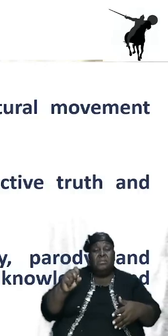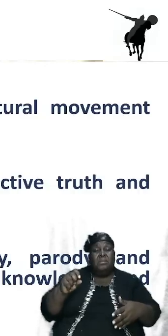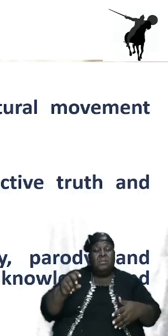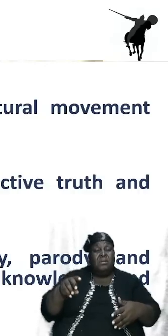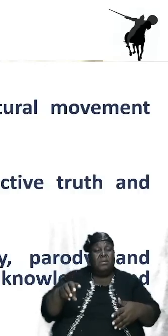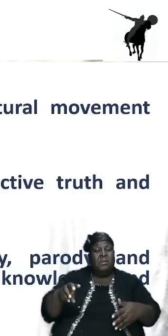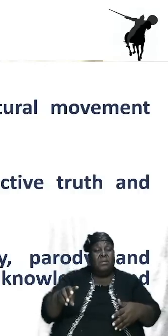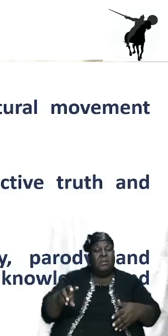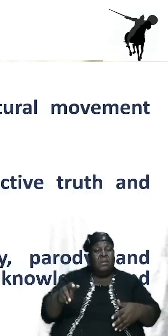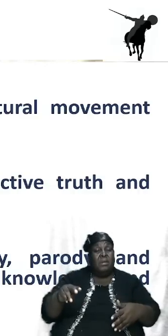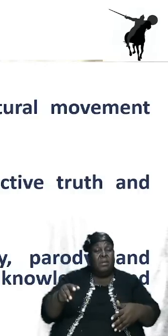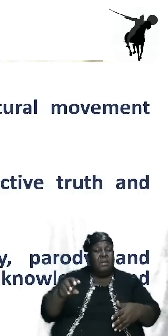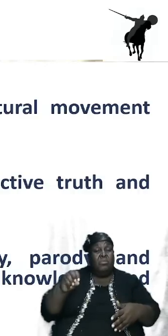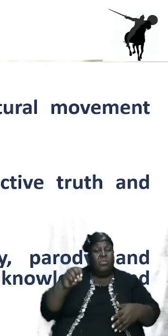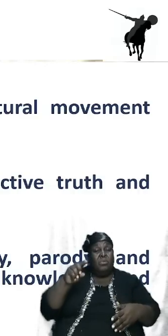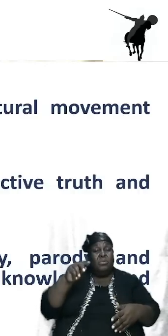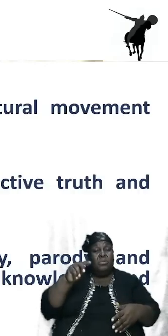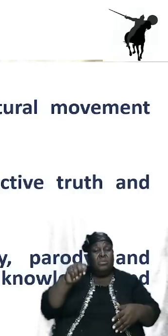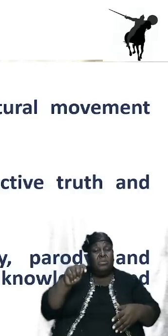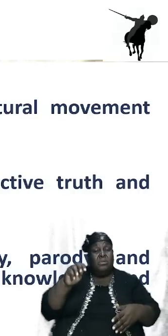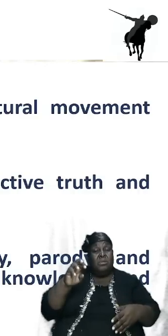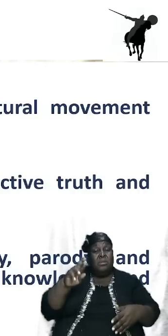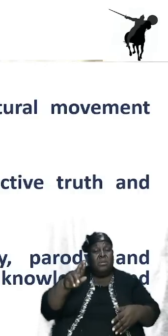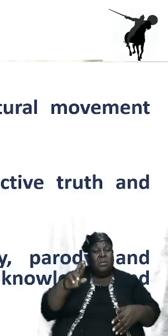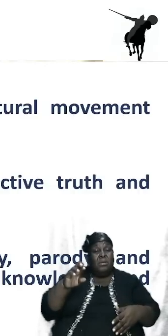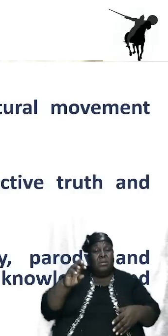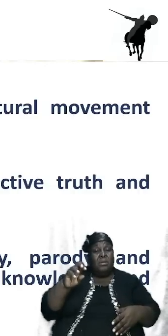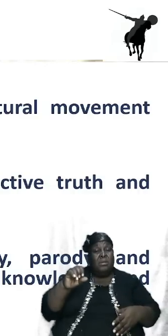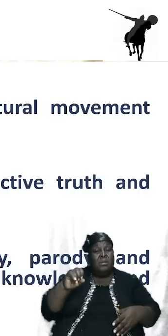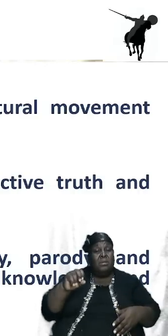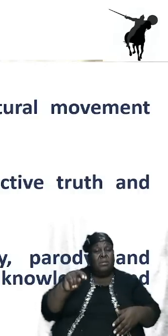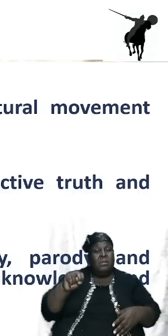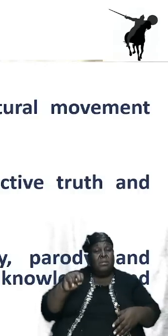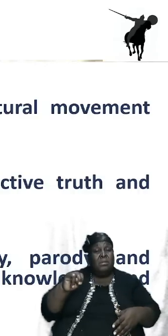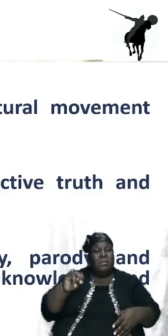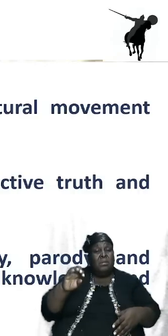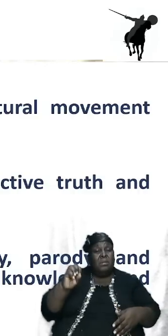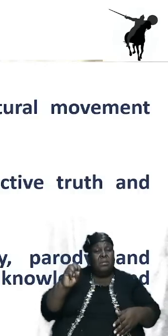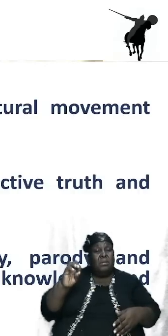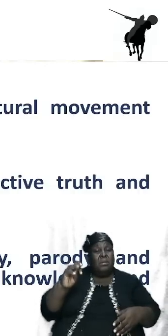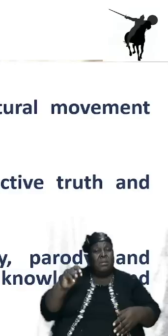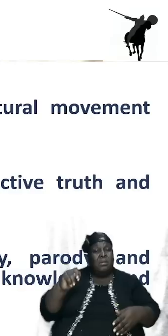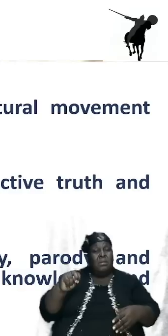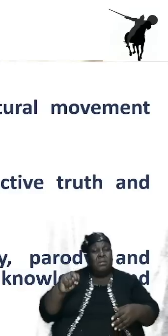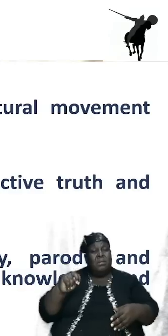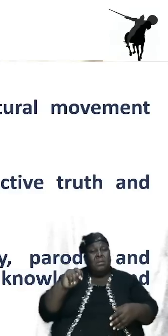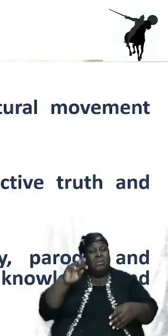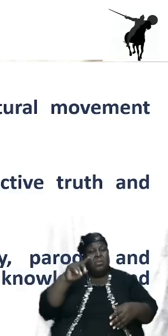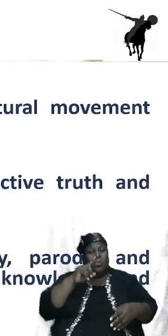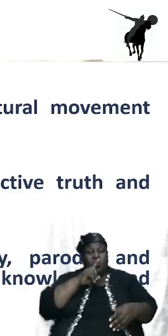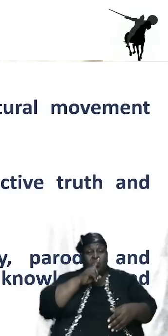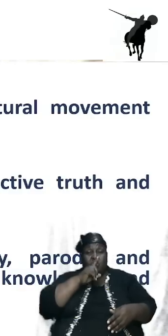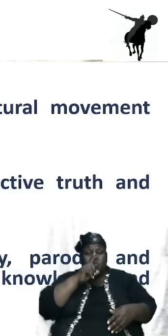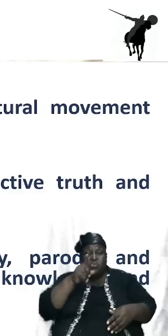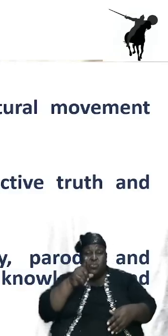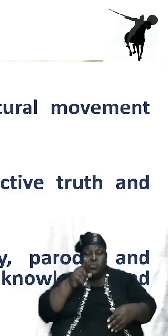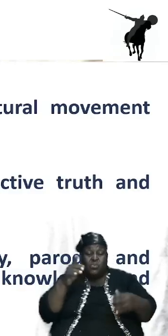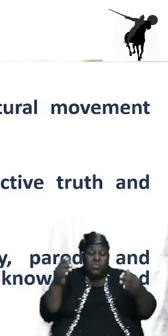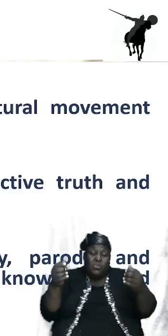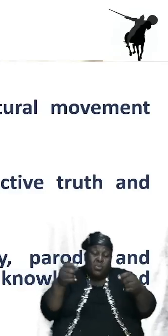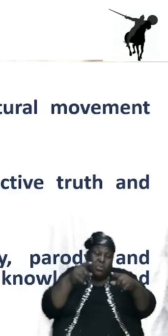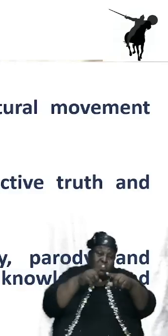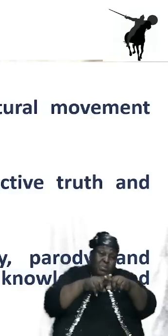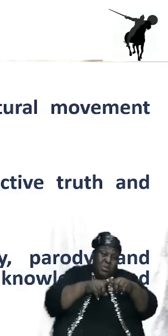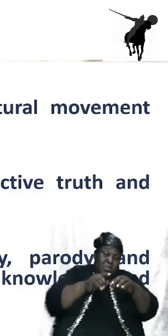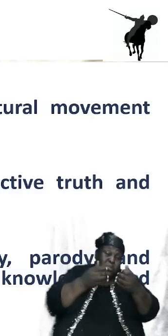says truth is secondary to how you feel. In other words, your truth now is dependent on how